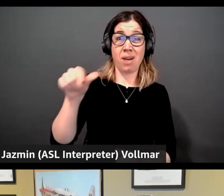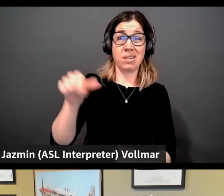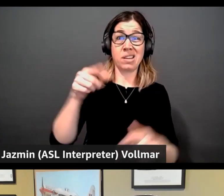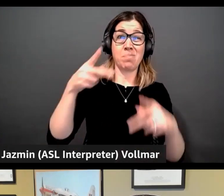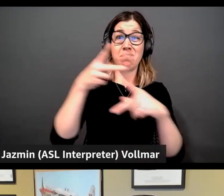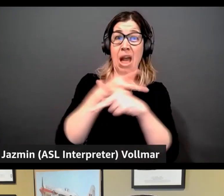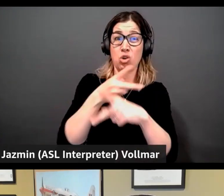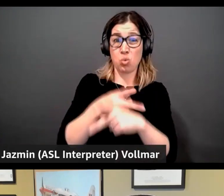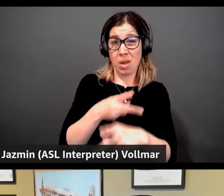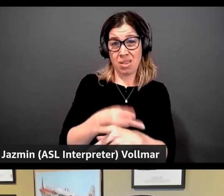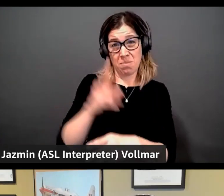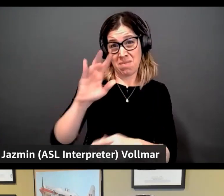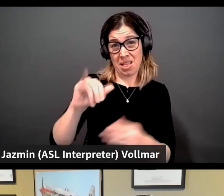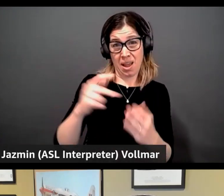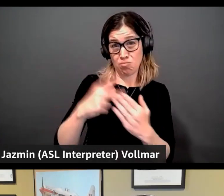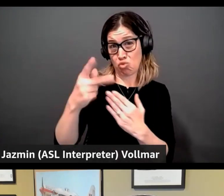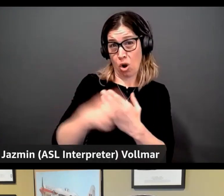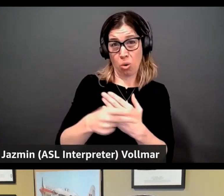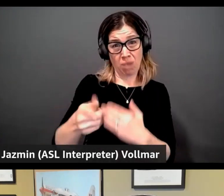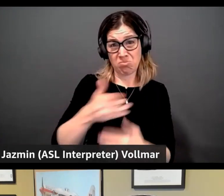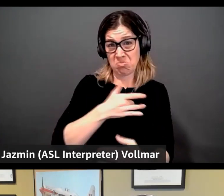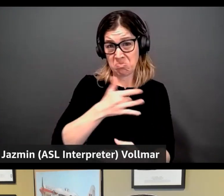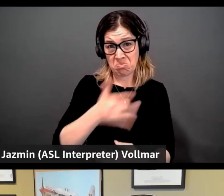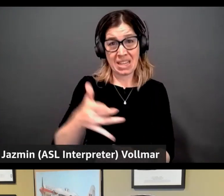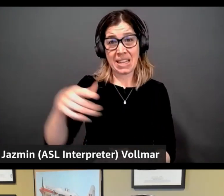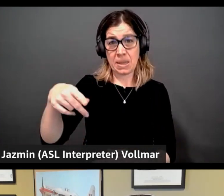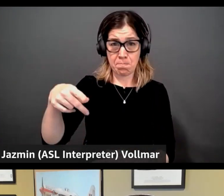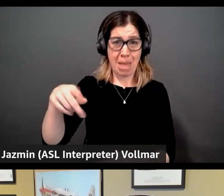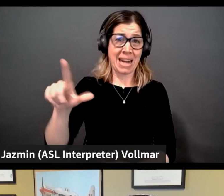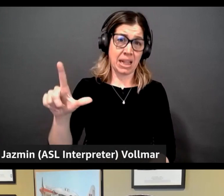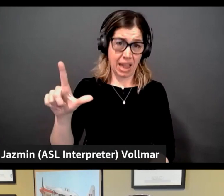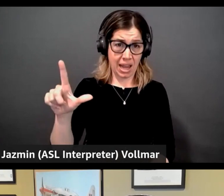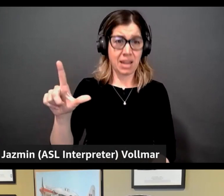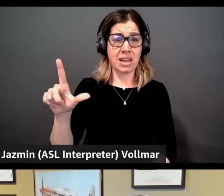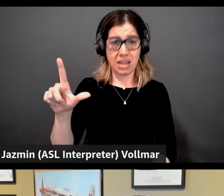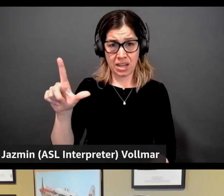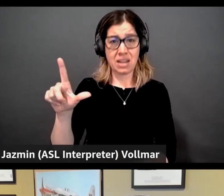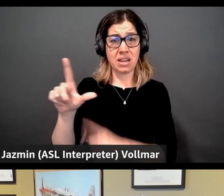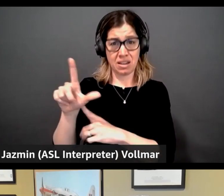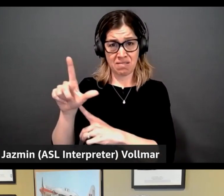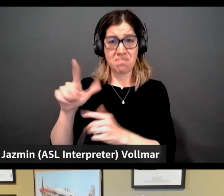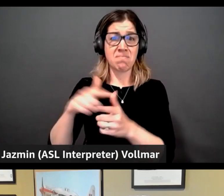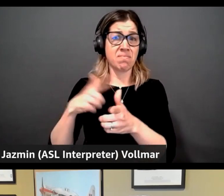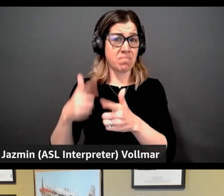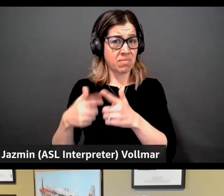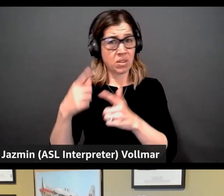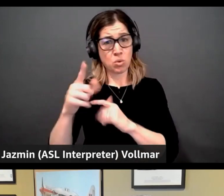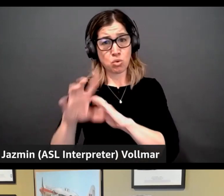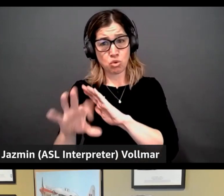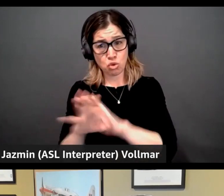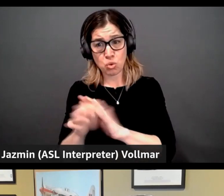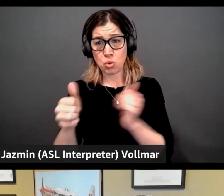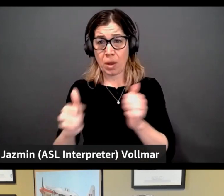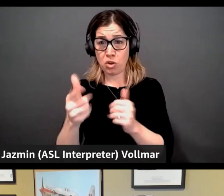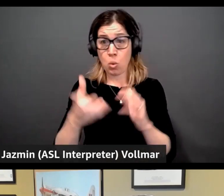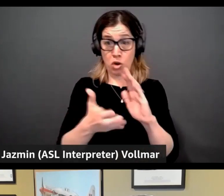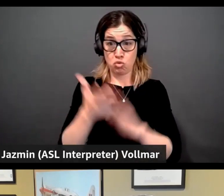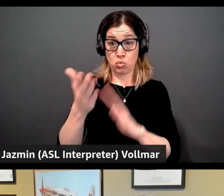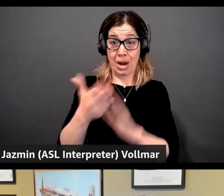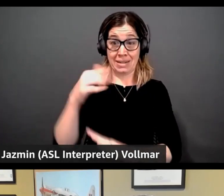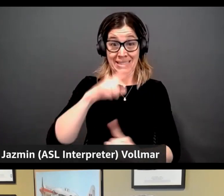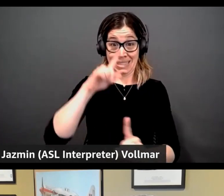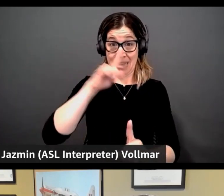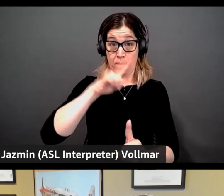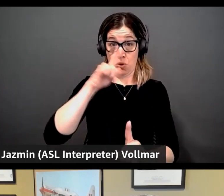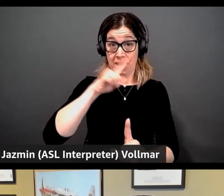program, as you would usually do in PennyLane. And you can then choose whether you want to run that on simulation or you would want to